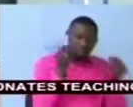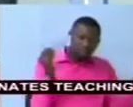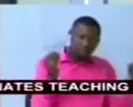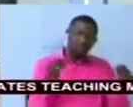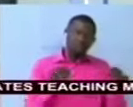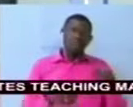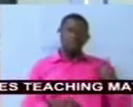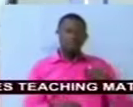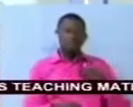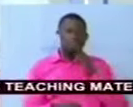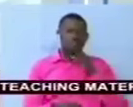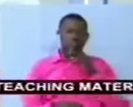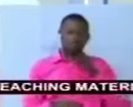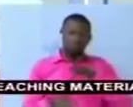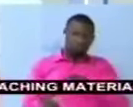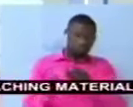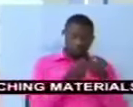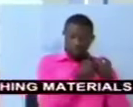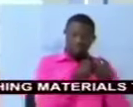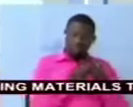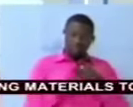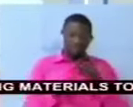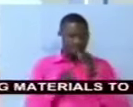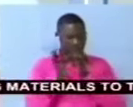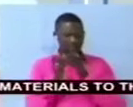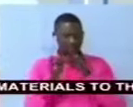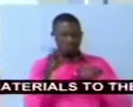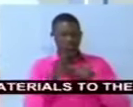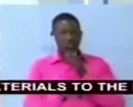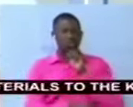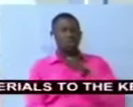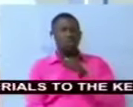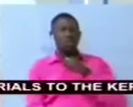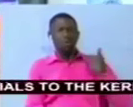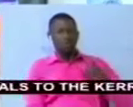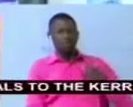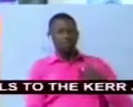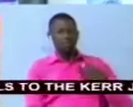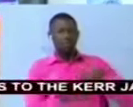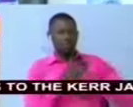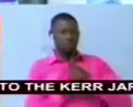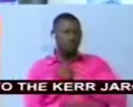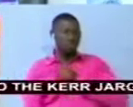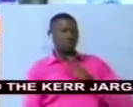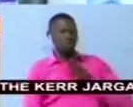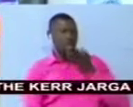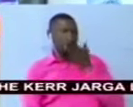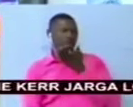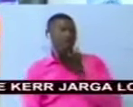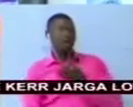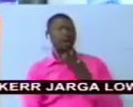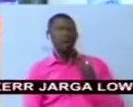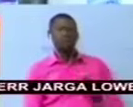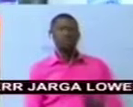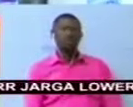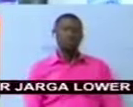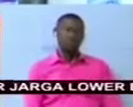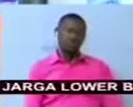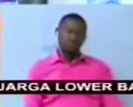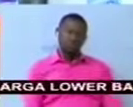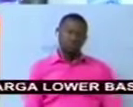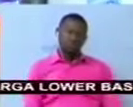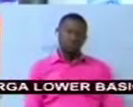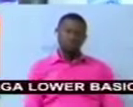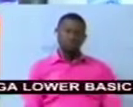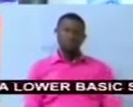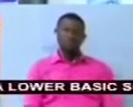house. Waaw, naka la generator bi demé nonu? Amna ñiko jël ci ñom. Fokk ñu wax dara ñi nga xamné ñom lañ fekk sa kër. Bima génné